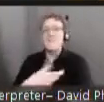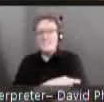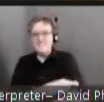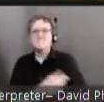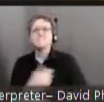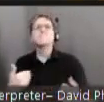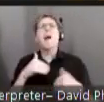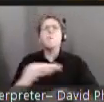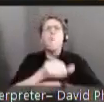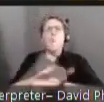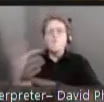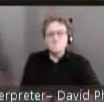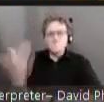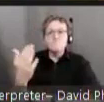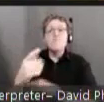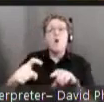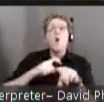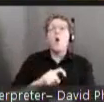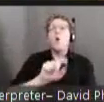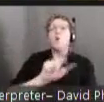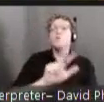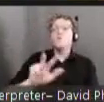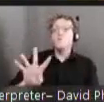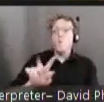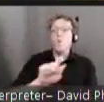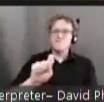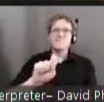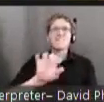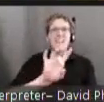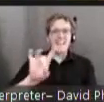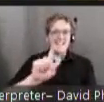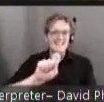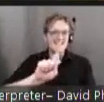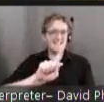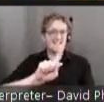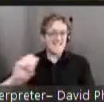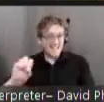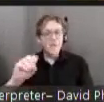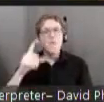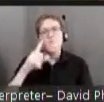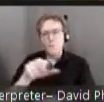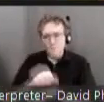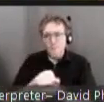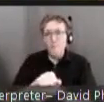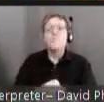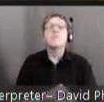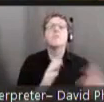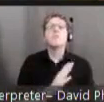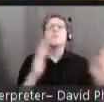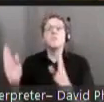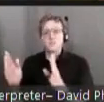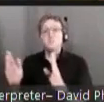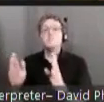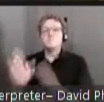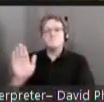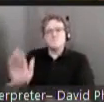line 334-8810 for appointments. And then we will be doing walk-ins from 12 to 7 p.m. and on the weekends,